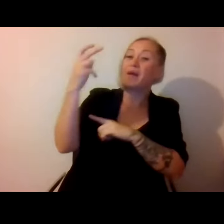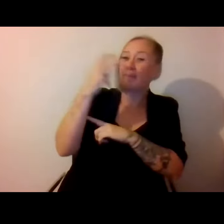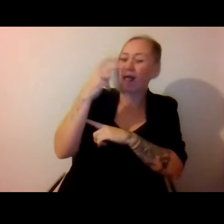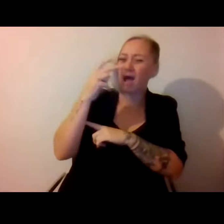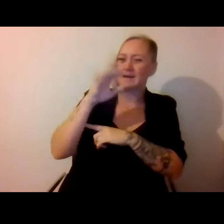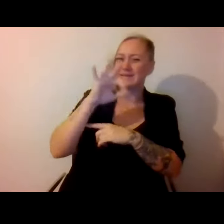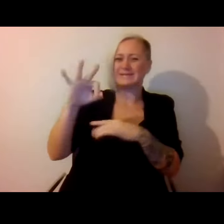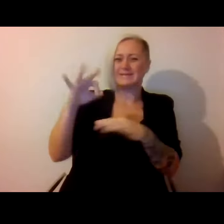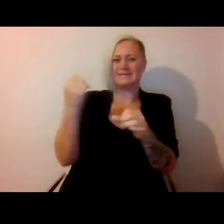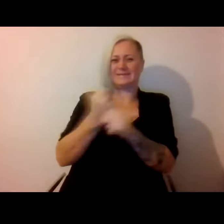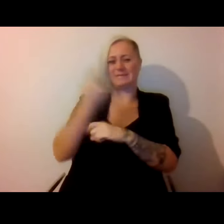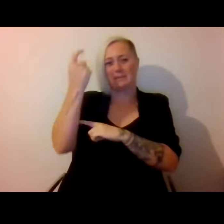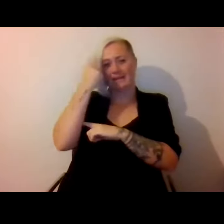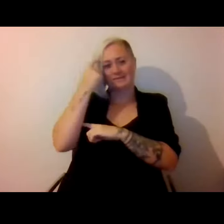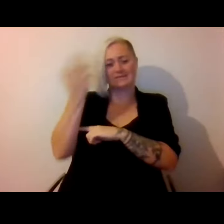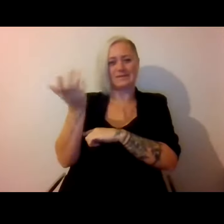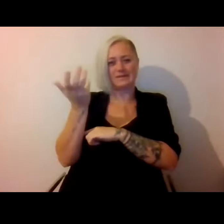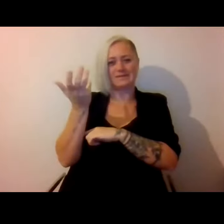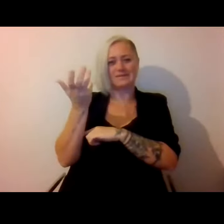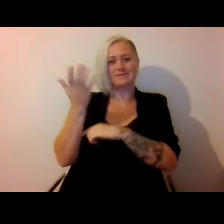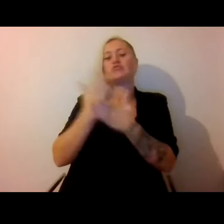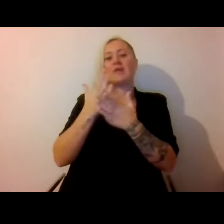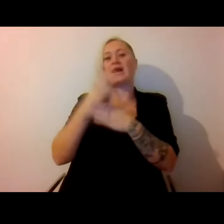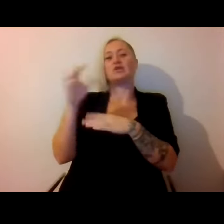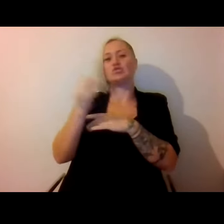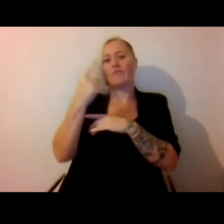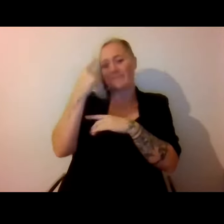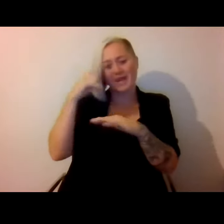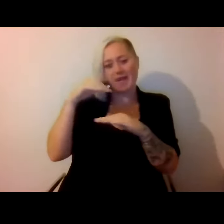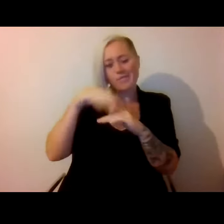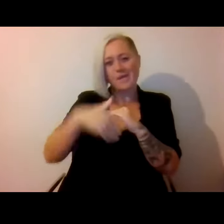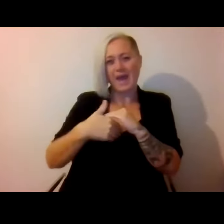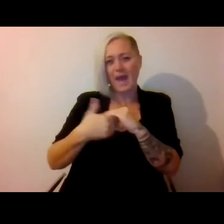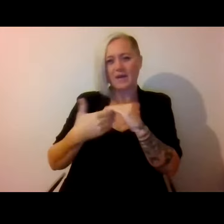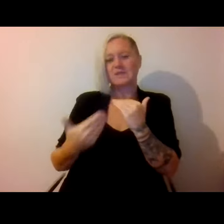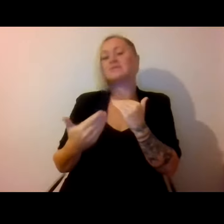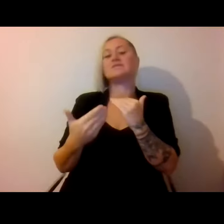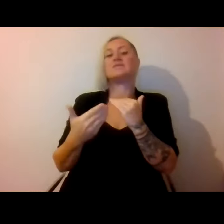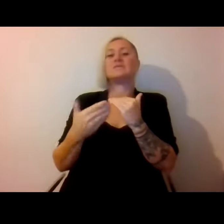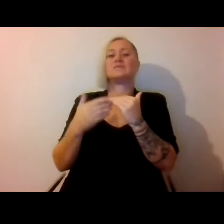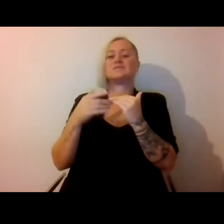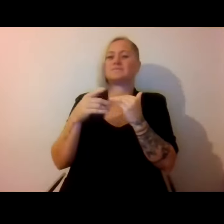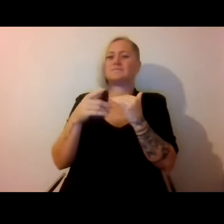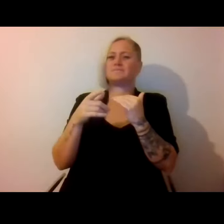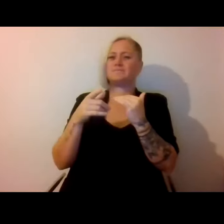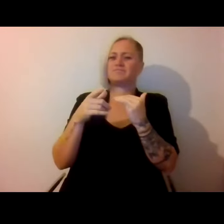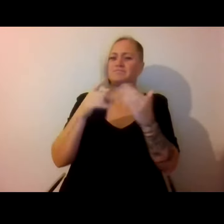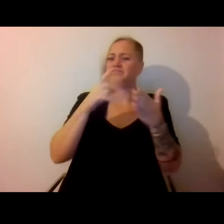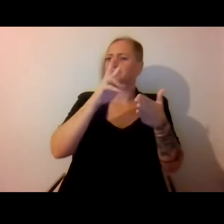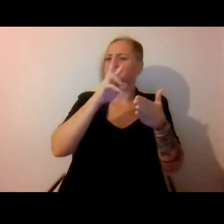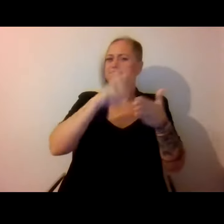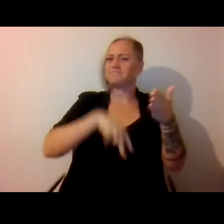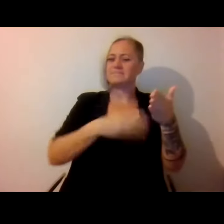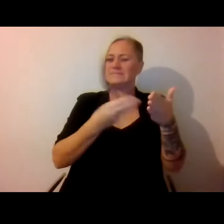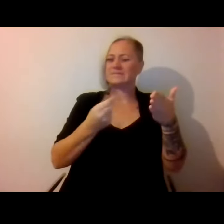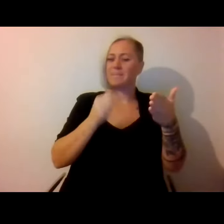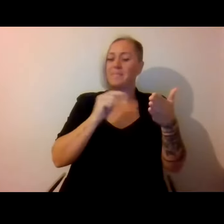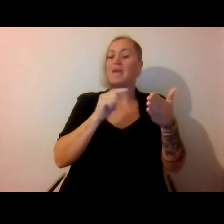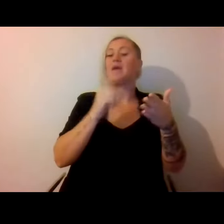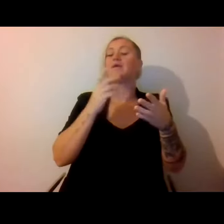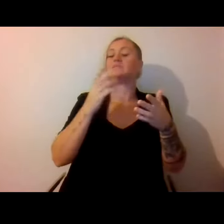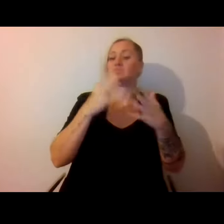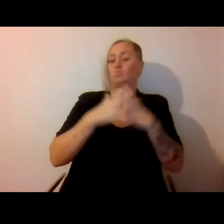should really think about deaf epistemology. There's a paper out there which I think is worth reading, give you a background about what does it really mean to be deaf, the experience of